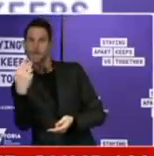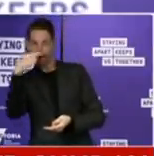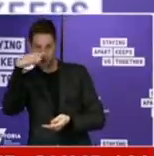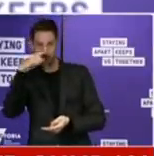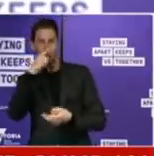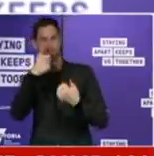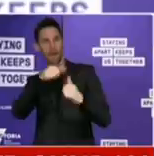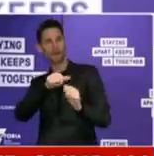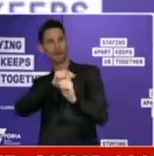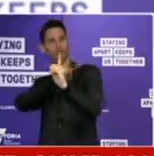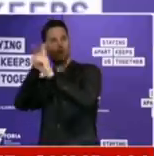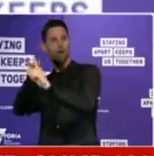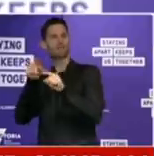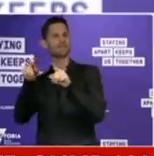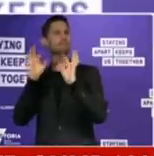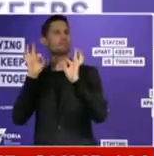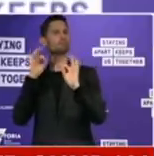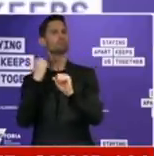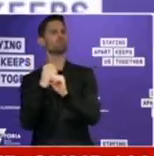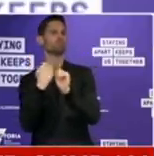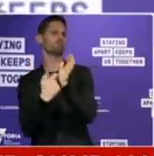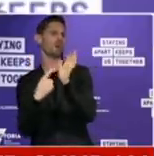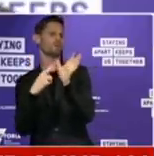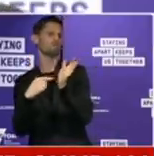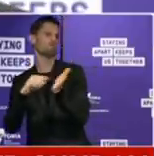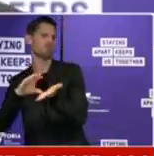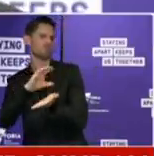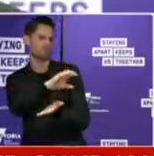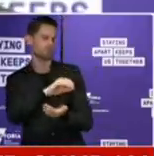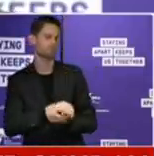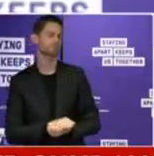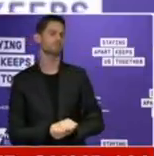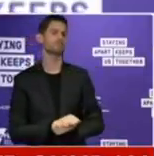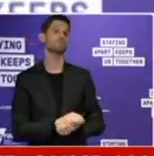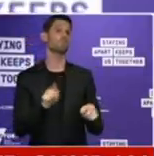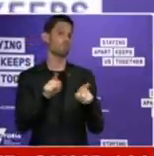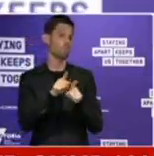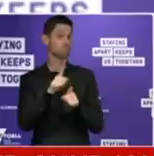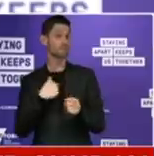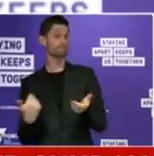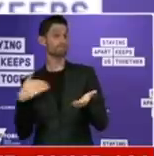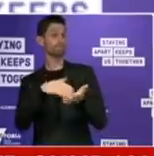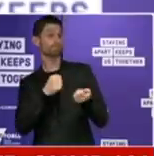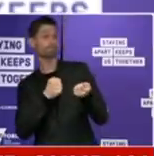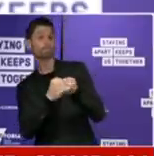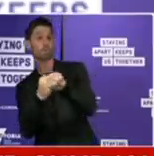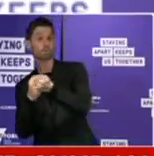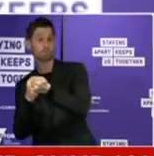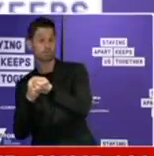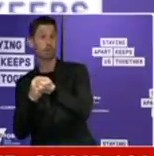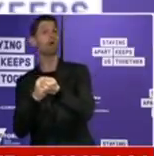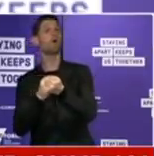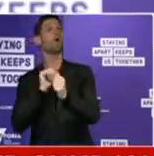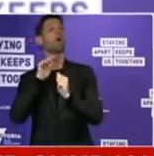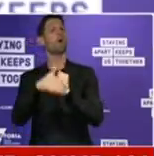make claims for these grants. We're also providing greater support and assistance through the provision of the